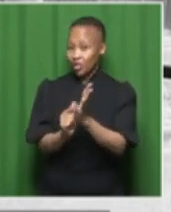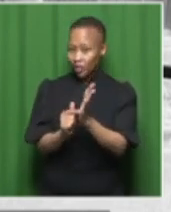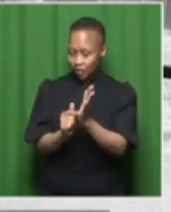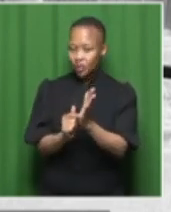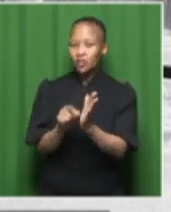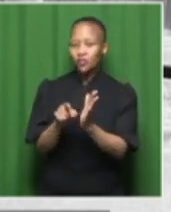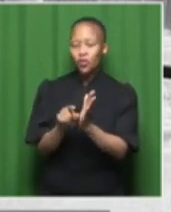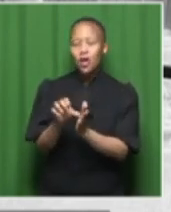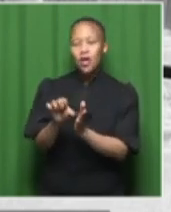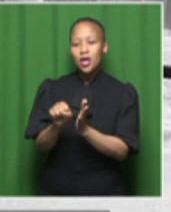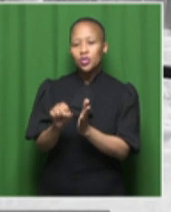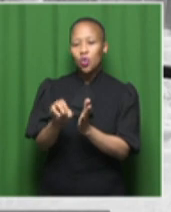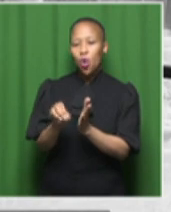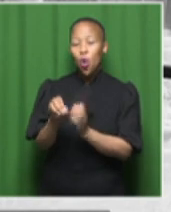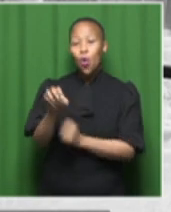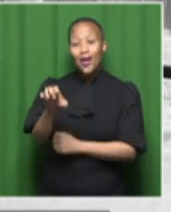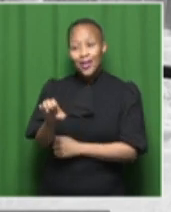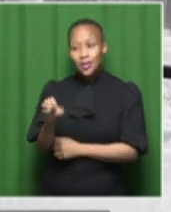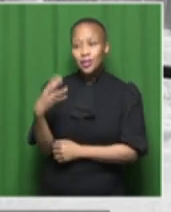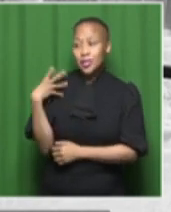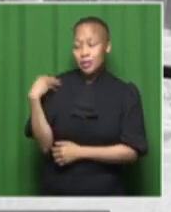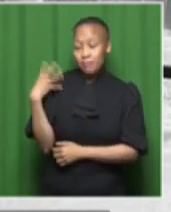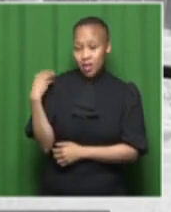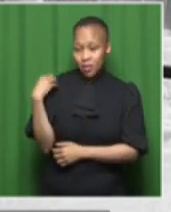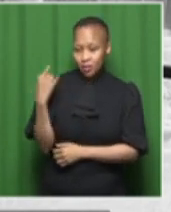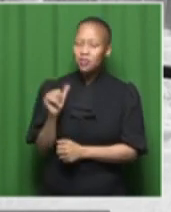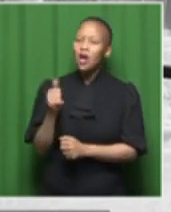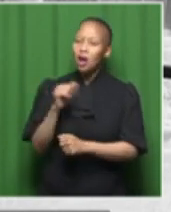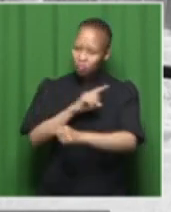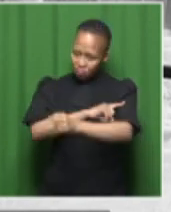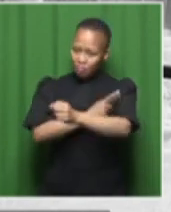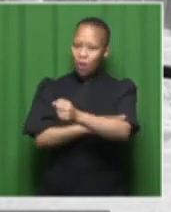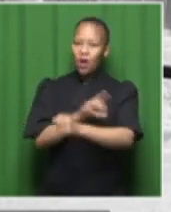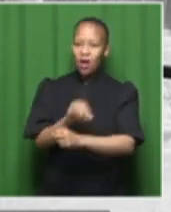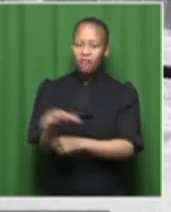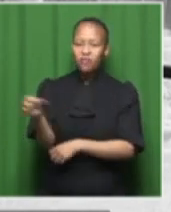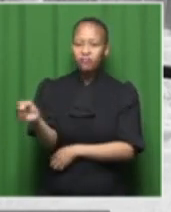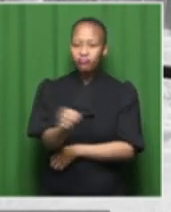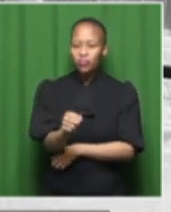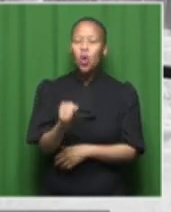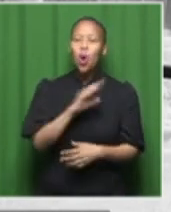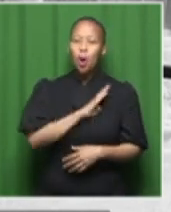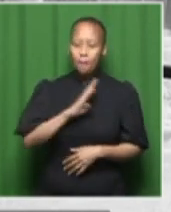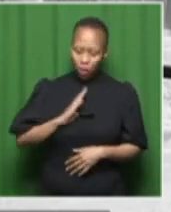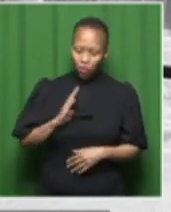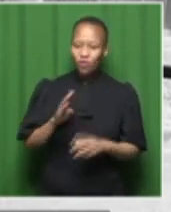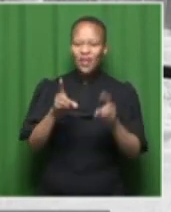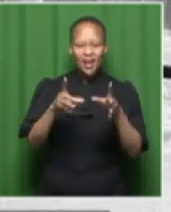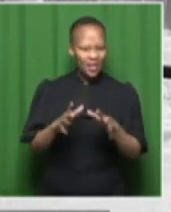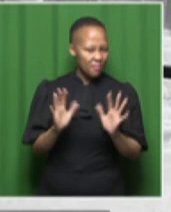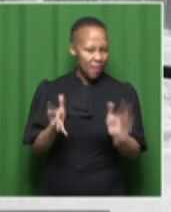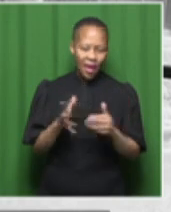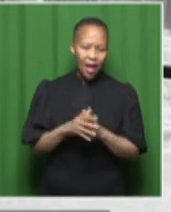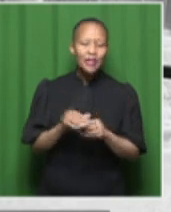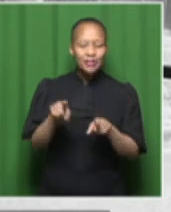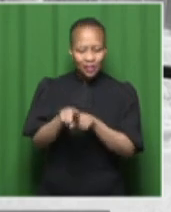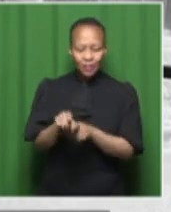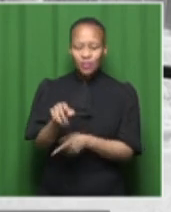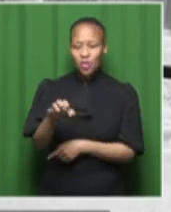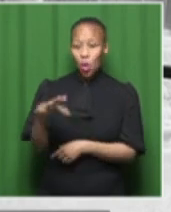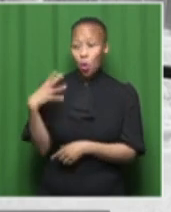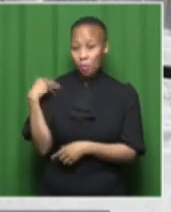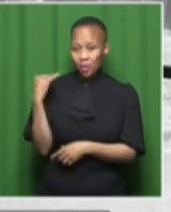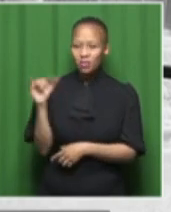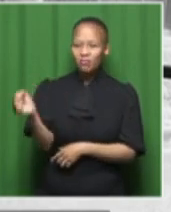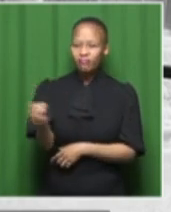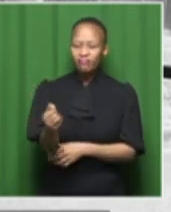SOEs, gives the minister the power to appoint not only the board of directors, but also to appoint the CEO, which we believe is problematic.